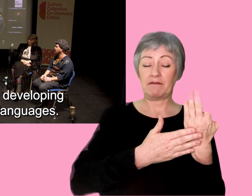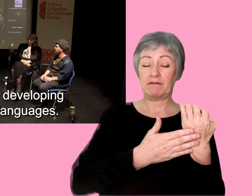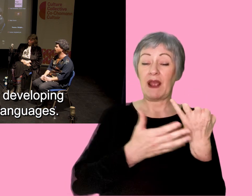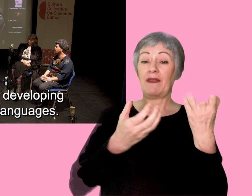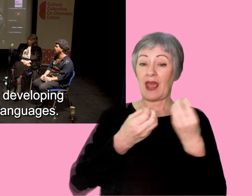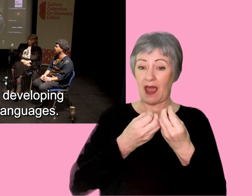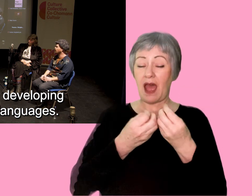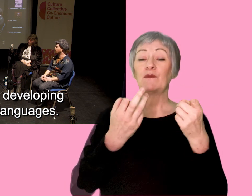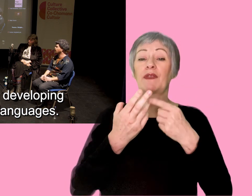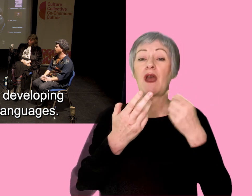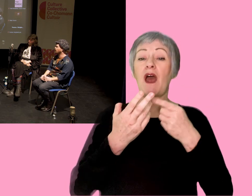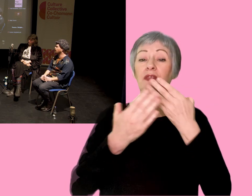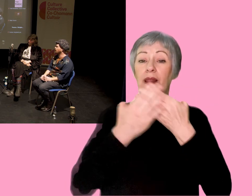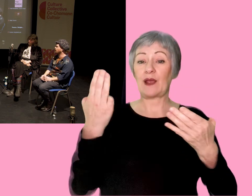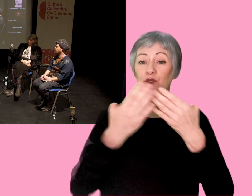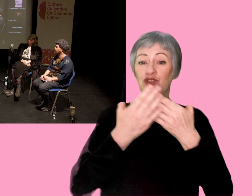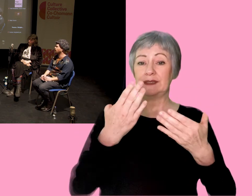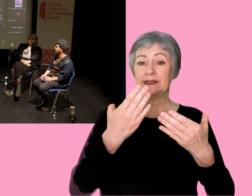have with other languages.